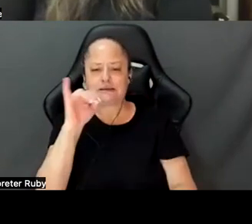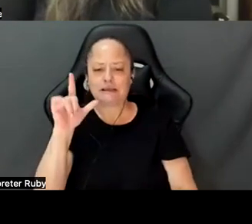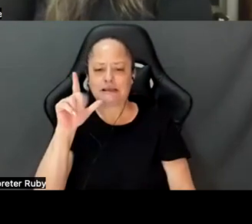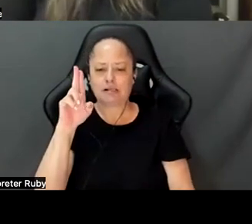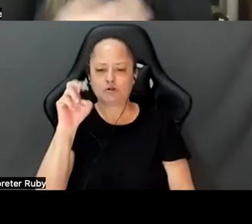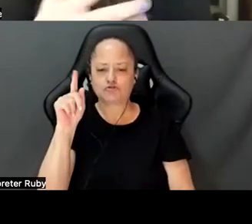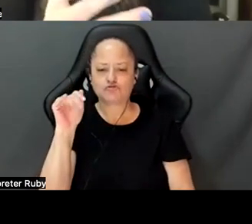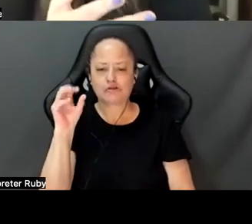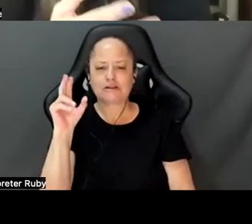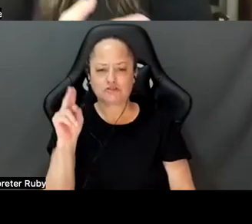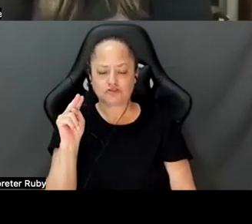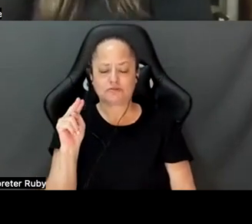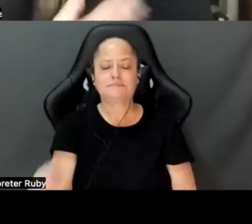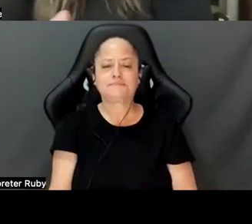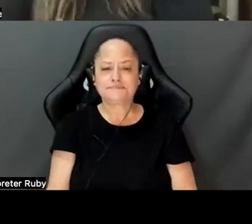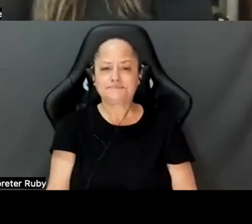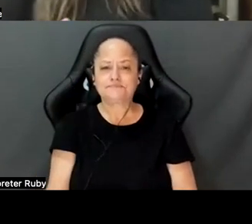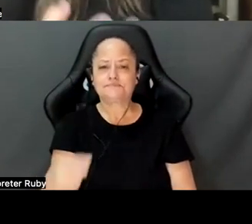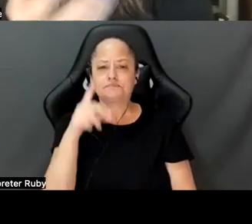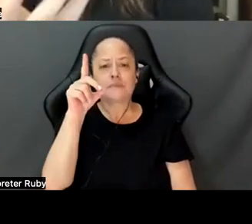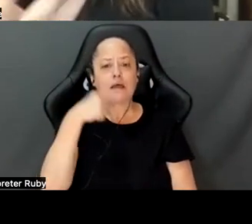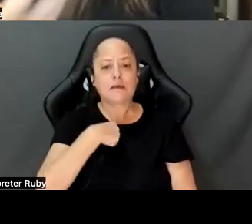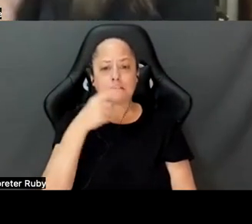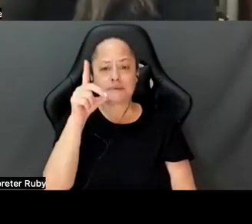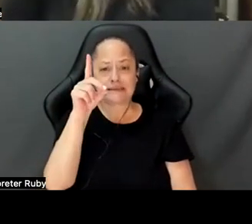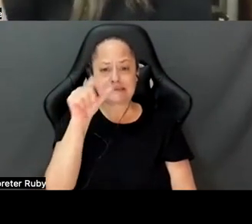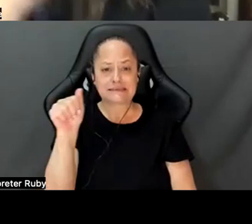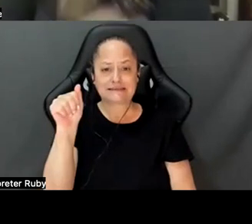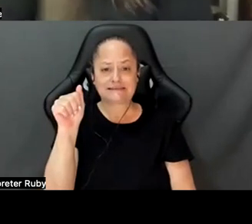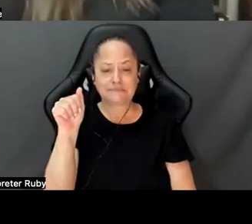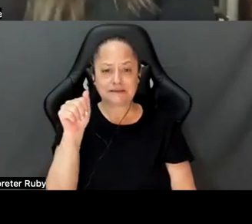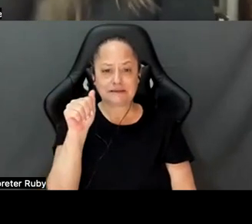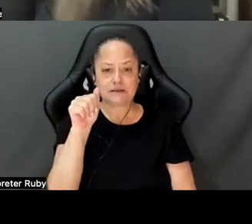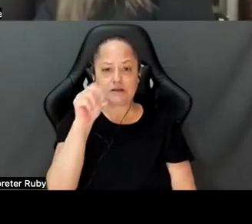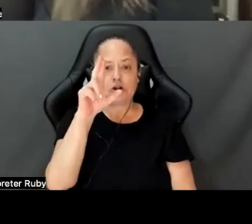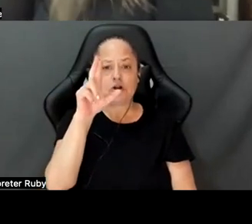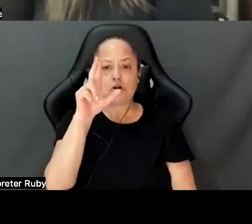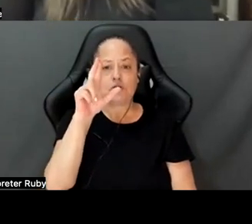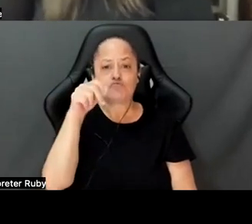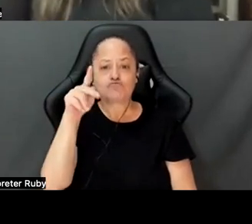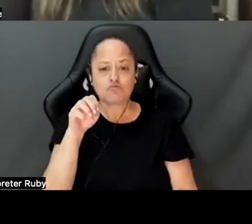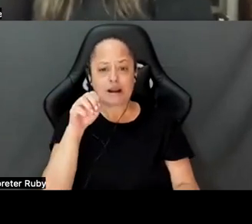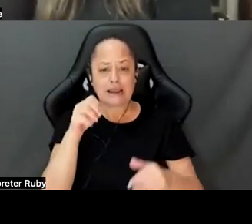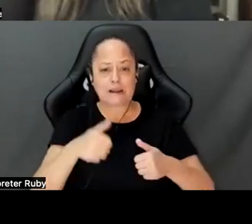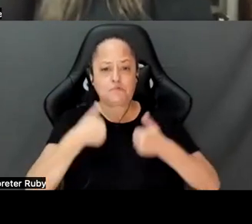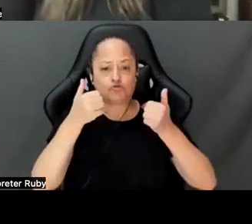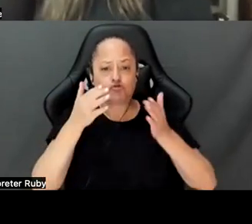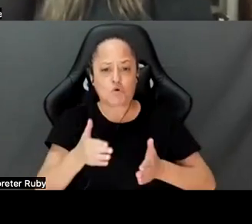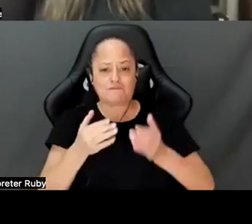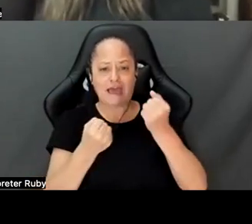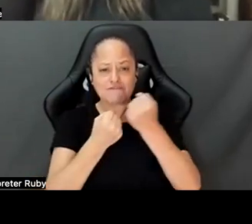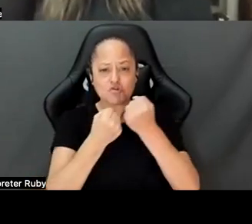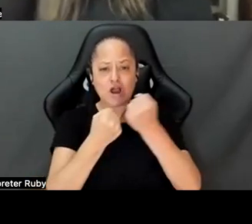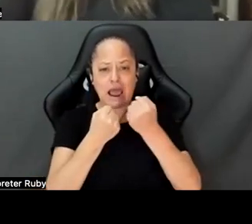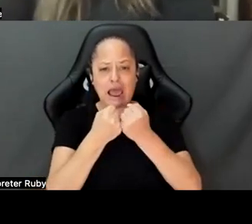And I also am a disability and rape survivor advocate. So